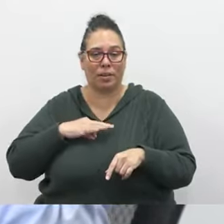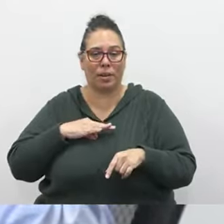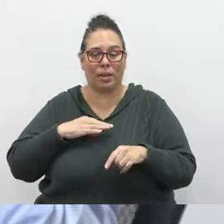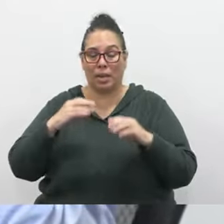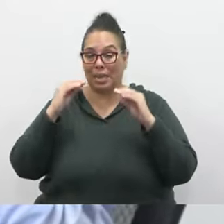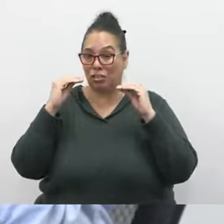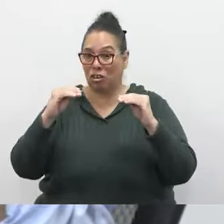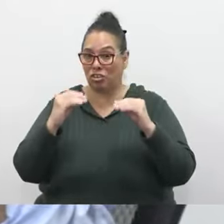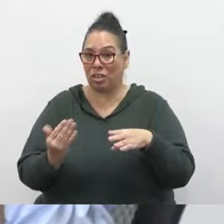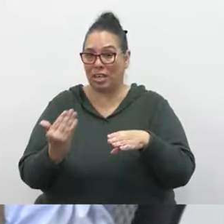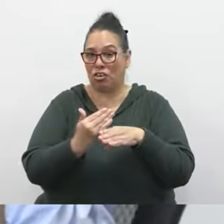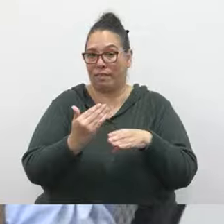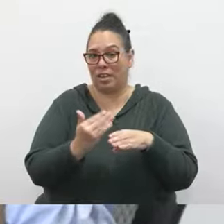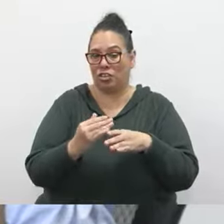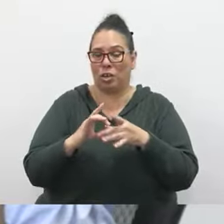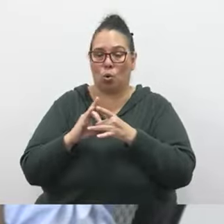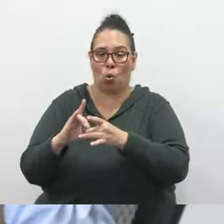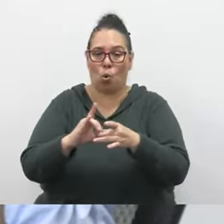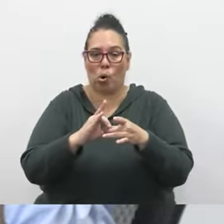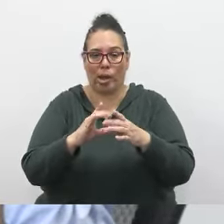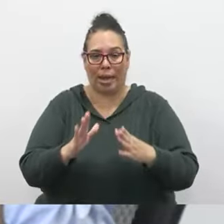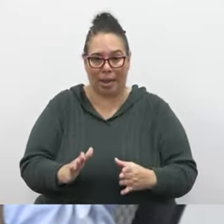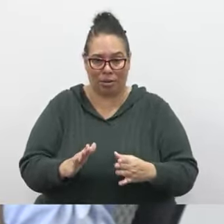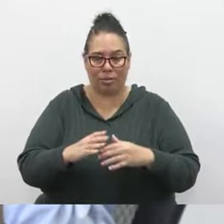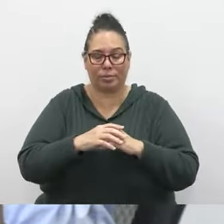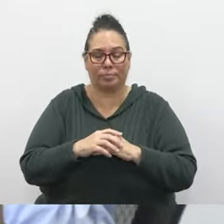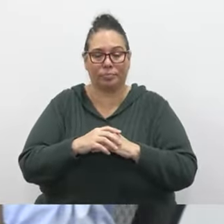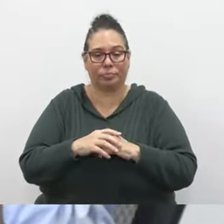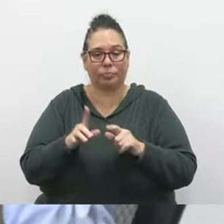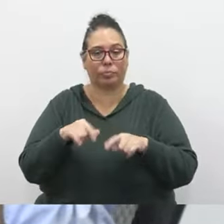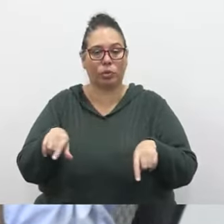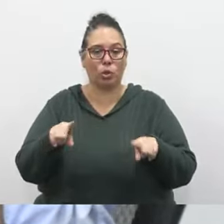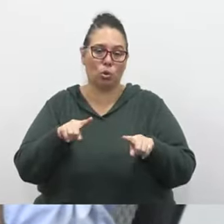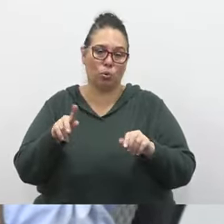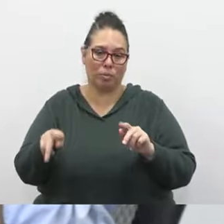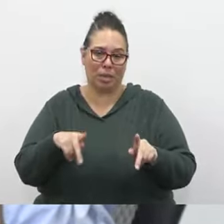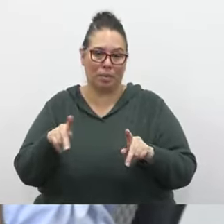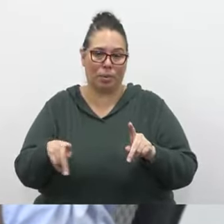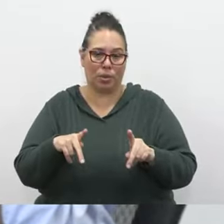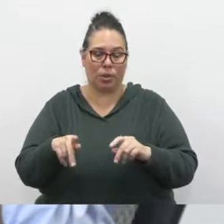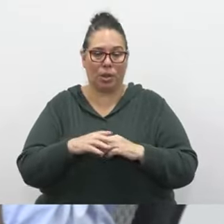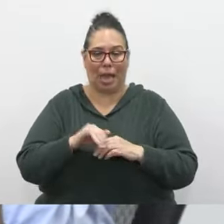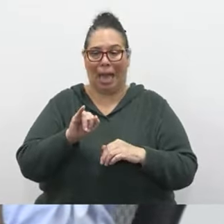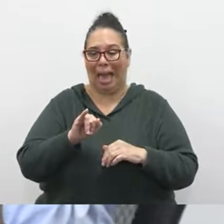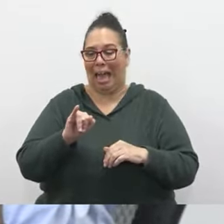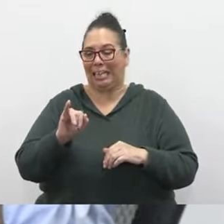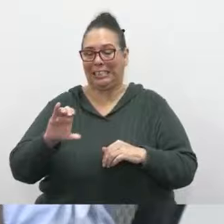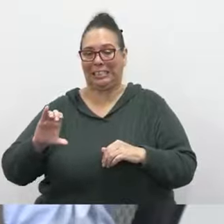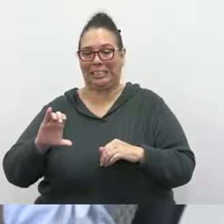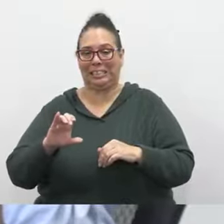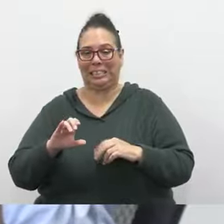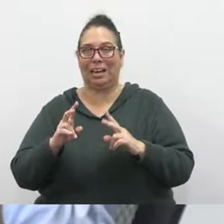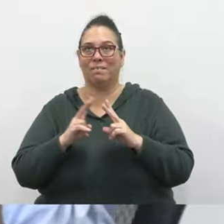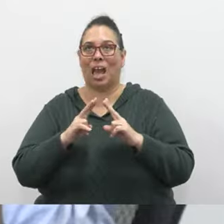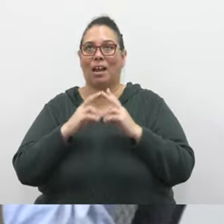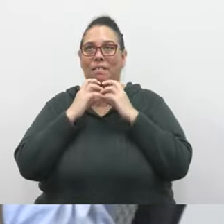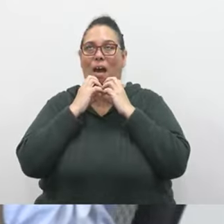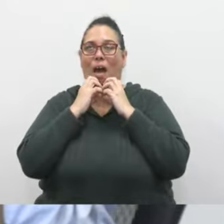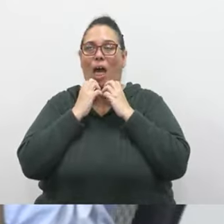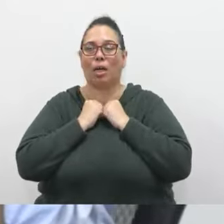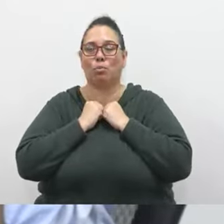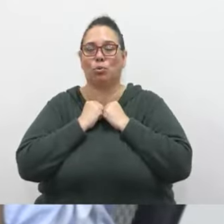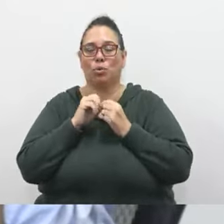intervention coordinators. And these, as we call them, our IICs, are very valuable on our